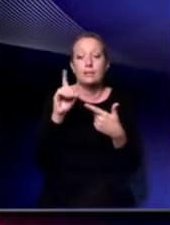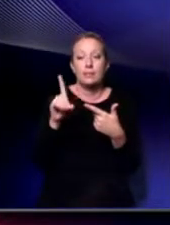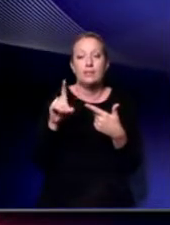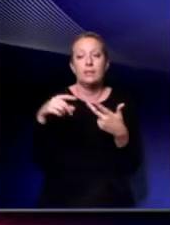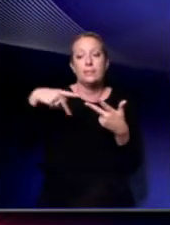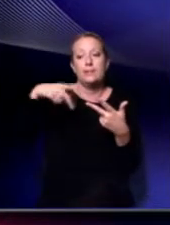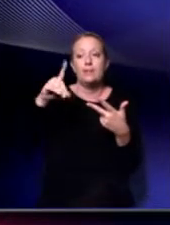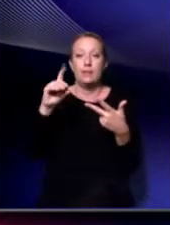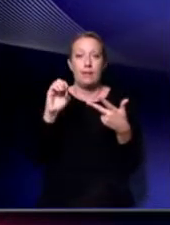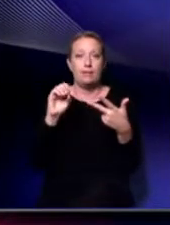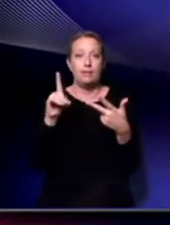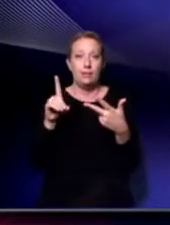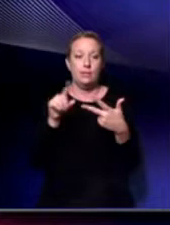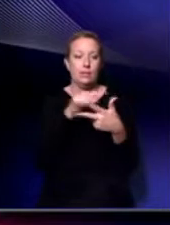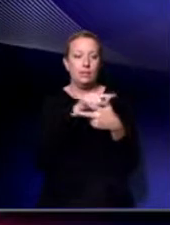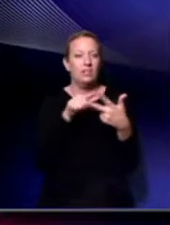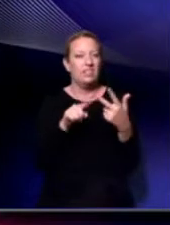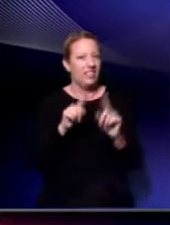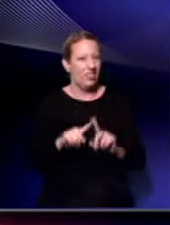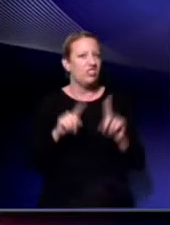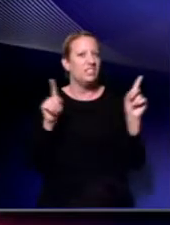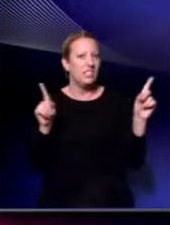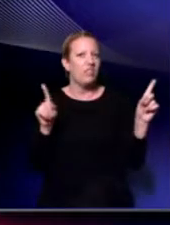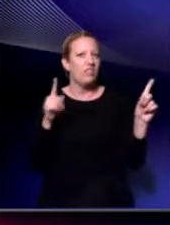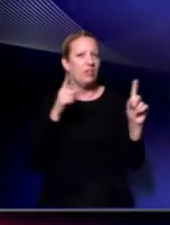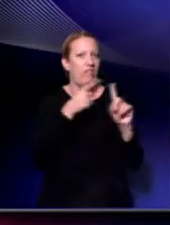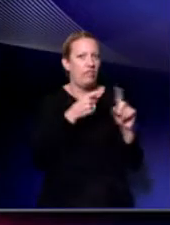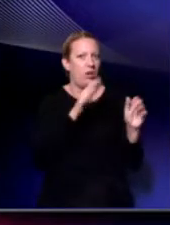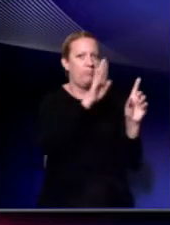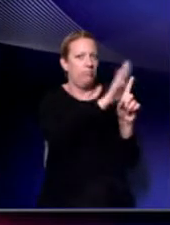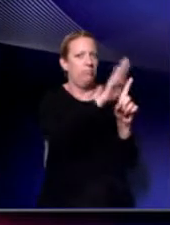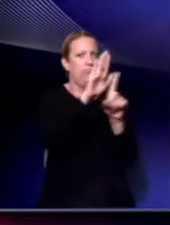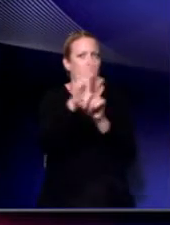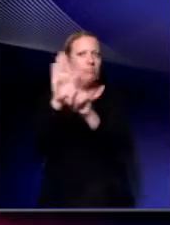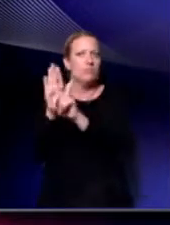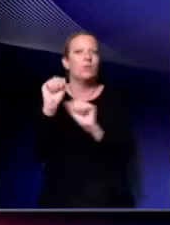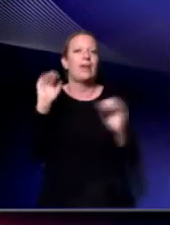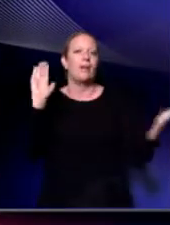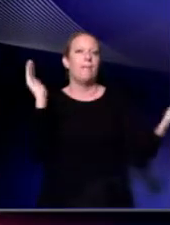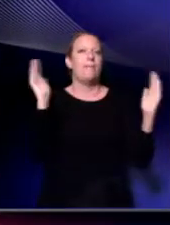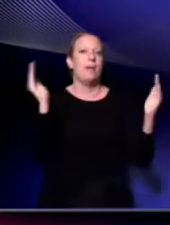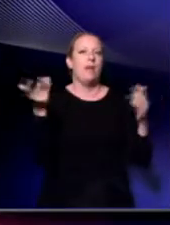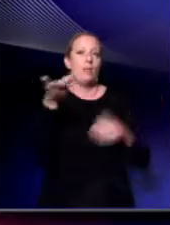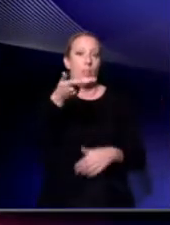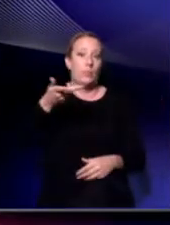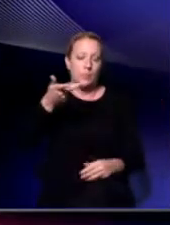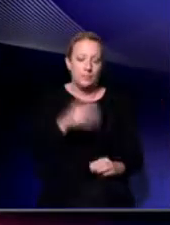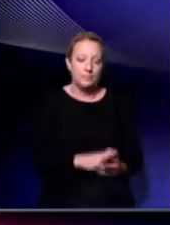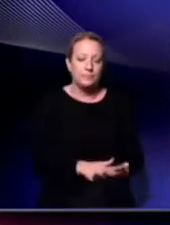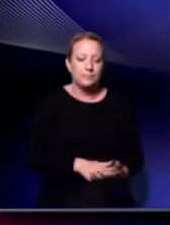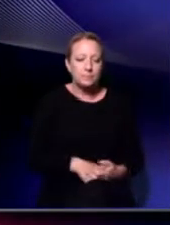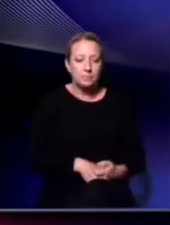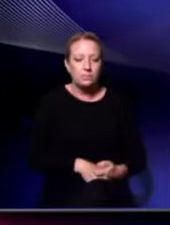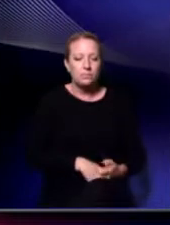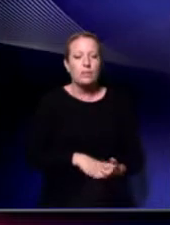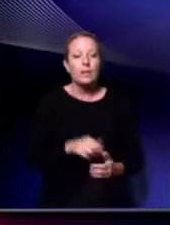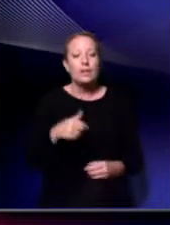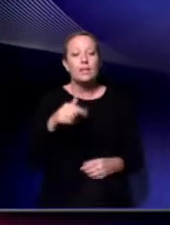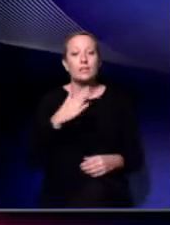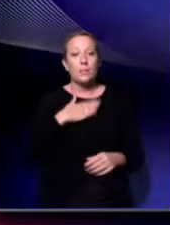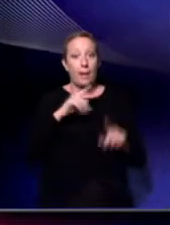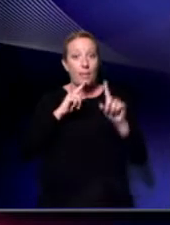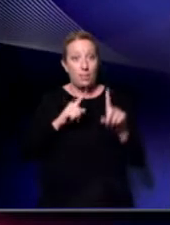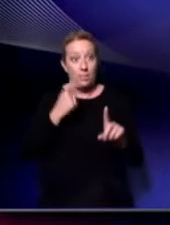and identified some of the differences that you might see to try and make them more comparable. So that's what these reports attempted to